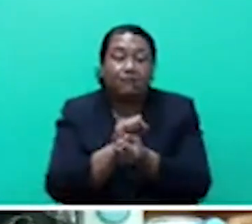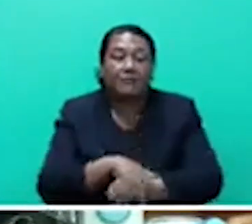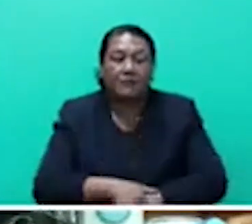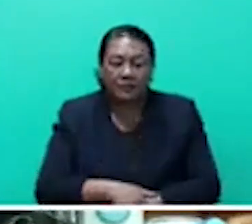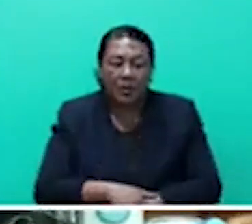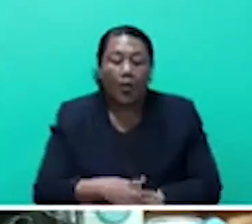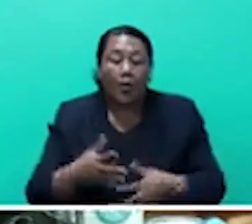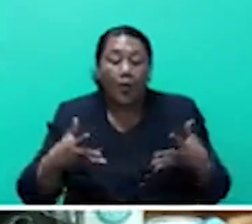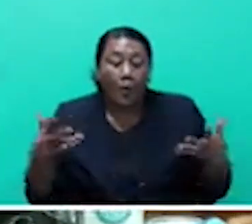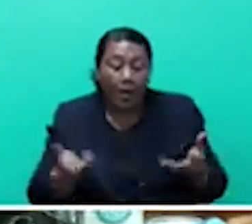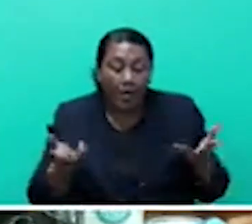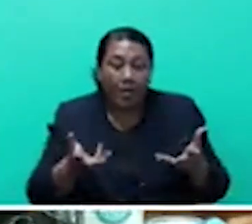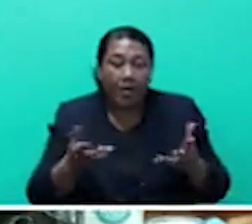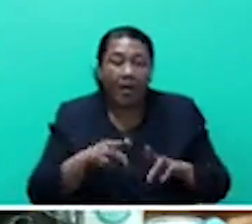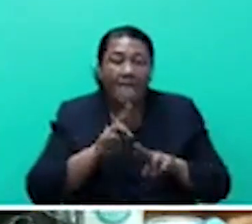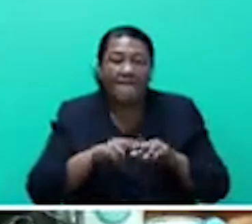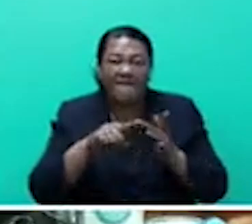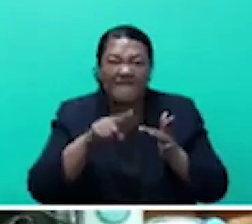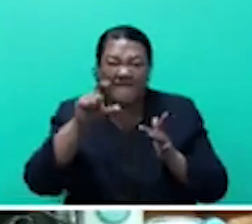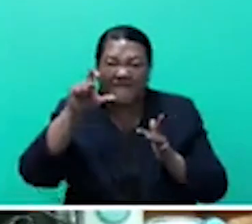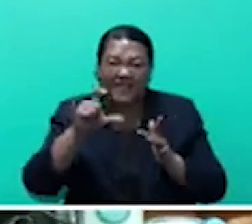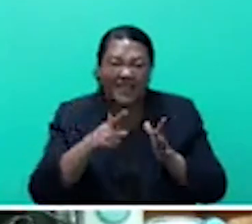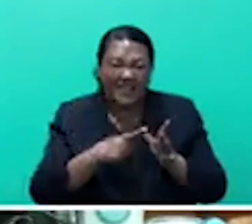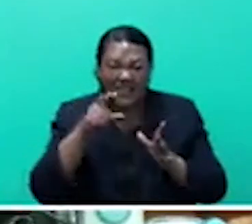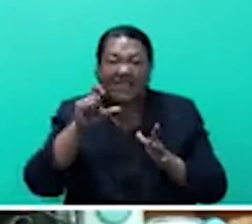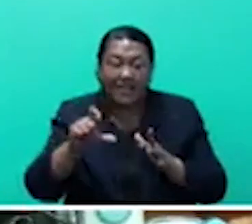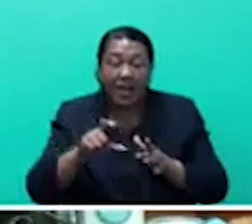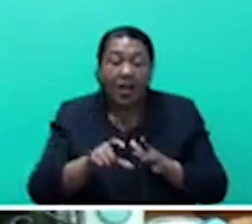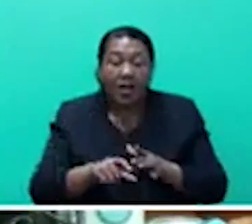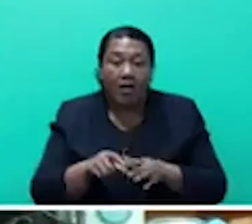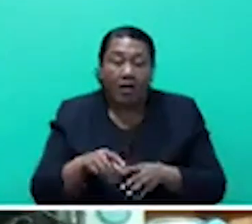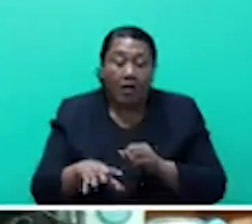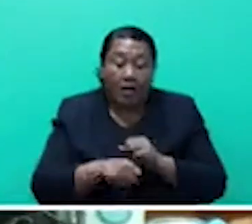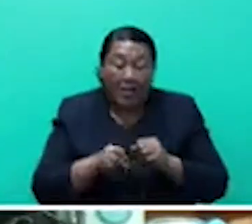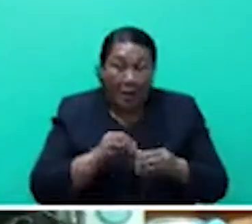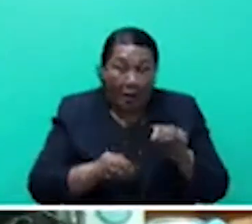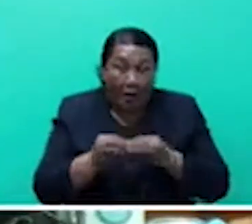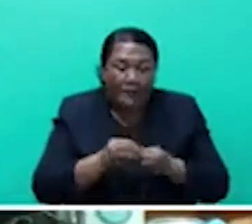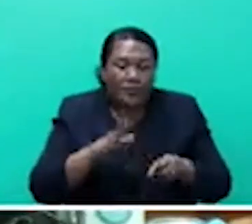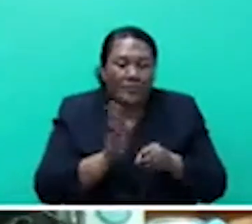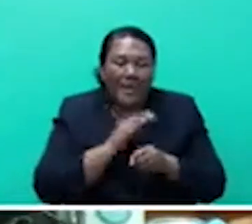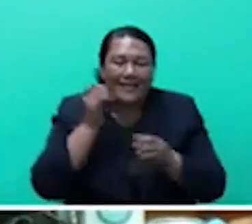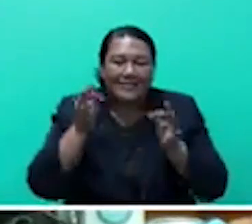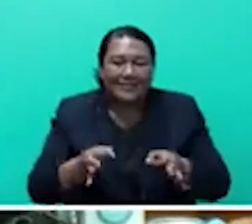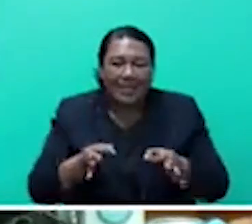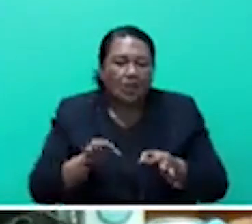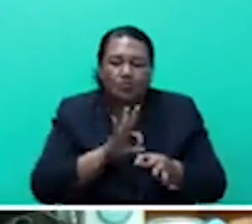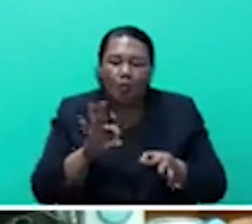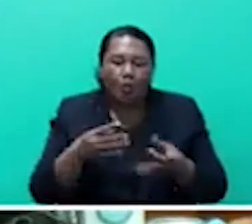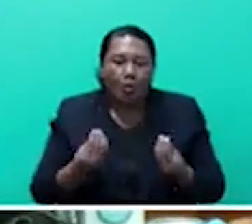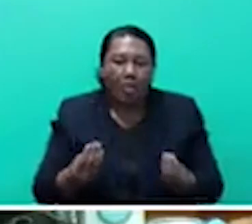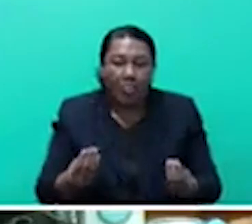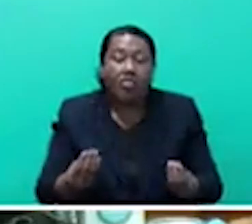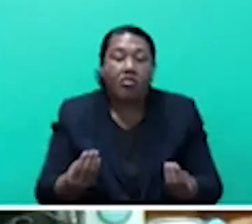FICAC Deputy Commissioner or the Commissioner, whoever the officer may be, makes the decision that it's no longer worthy